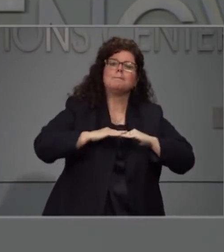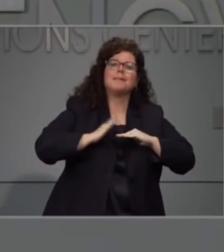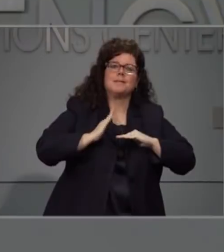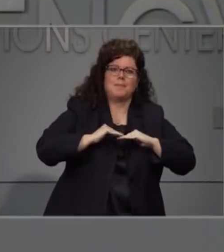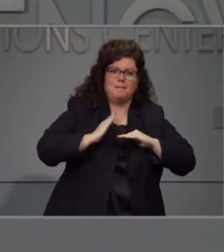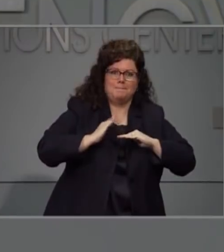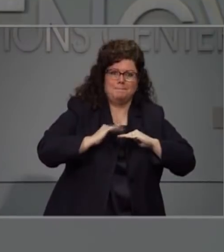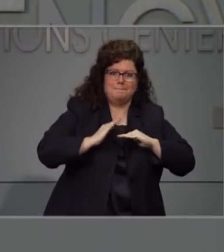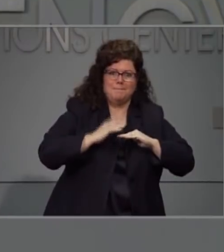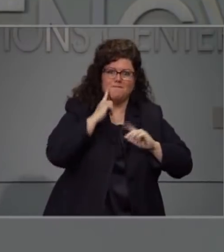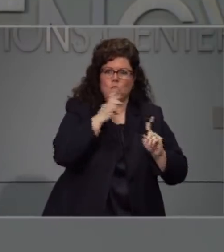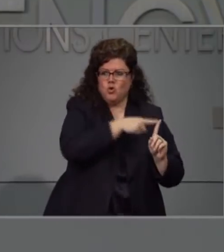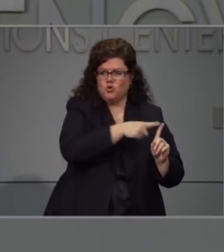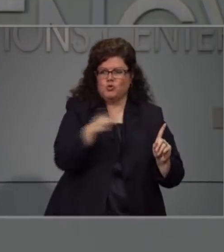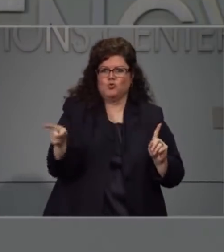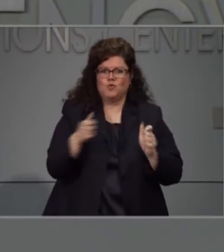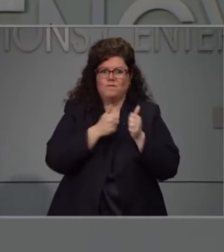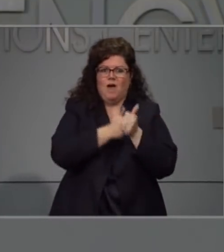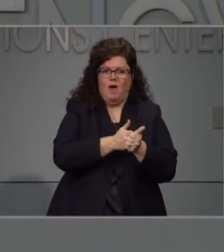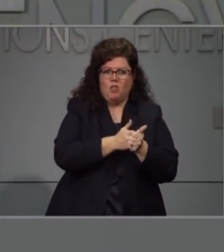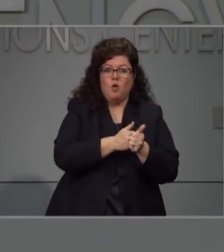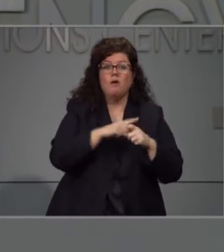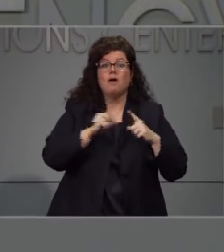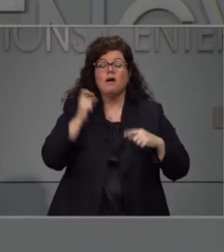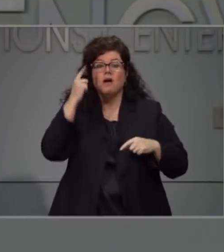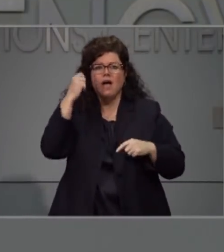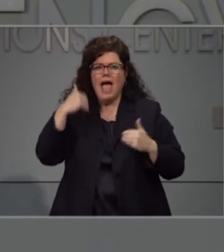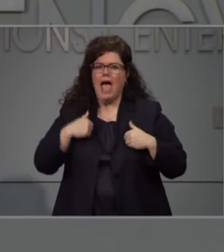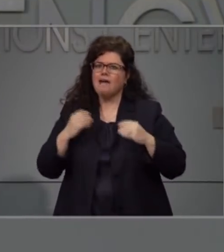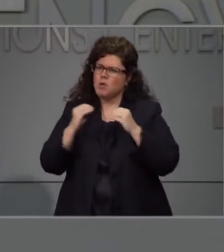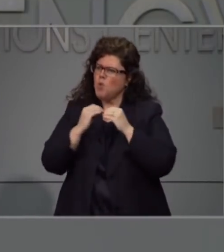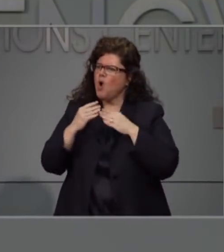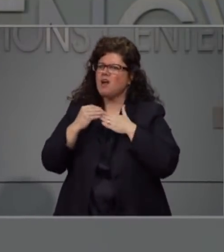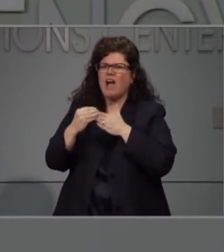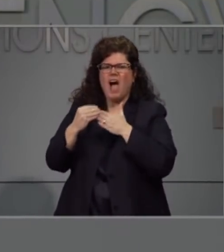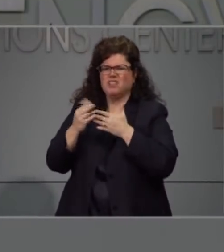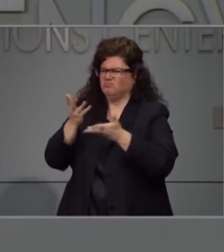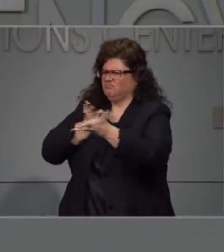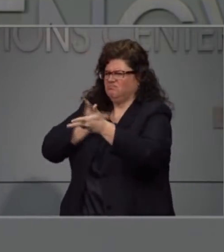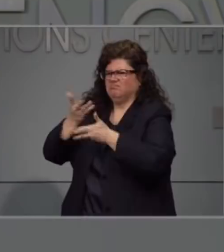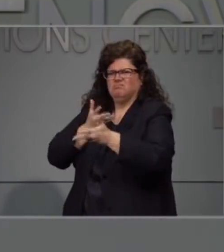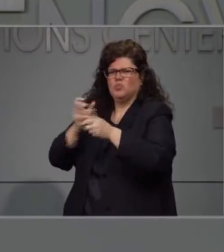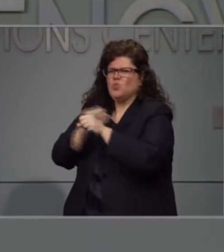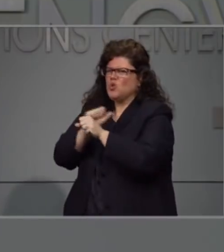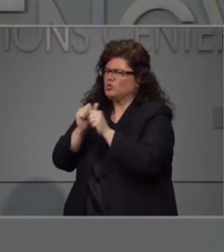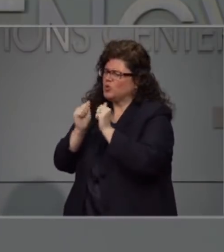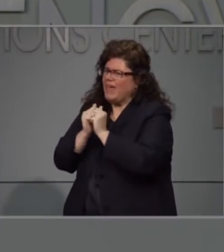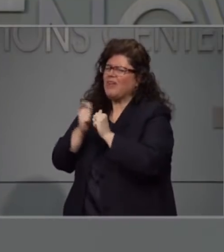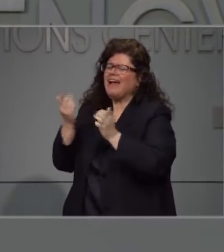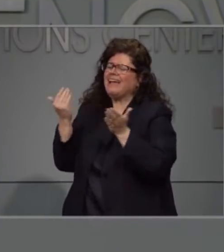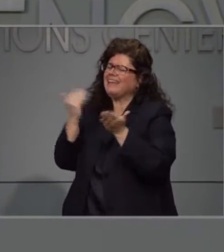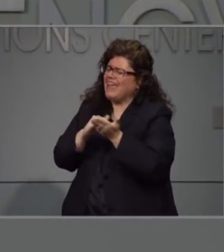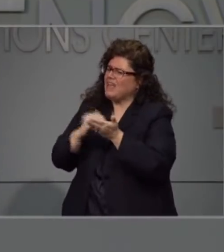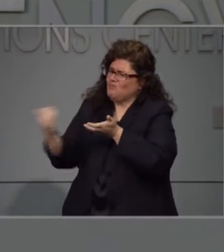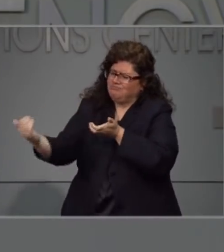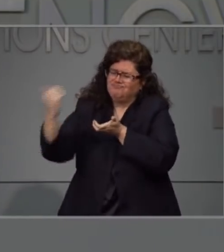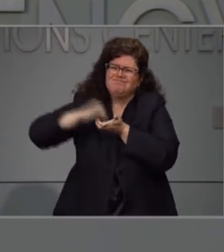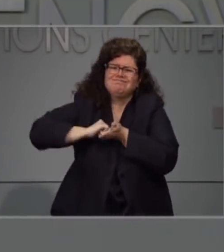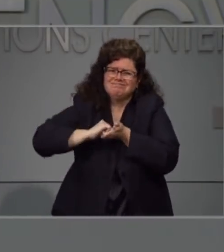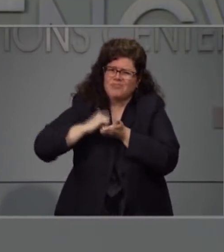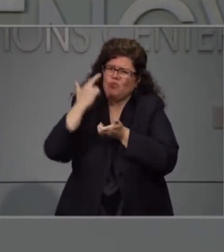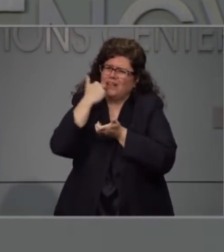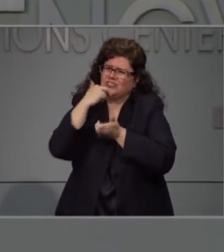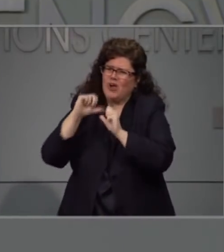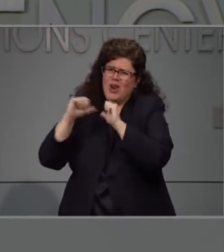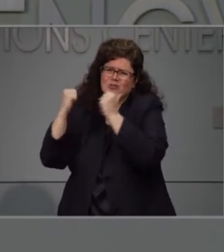needed to follow. But we have additional guidance and worked with the Restaurant Association very closely on that. It involved